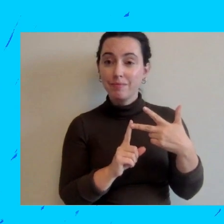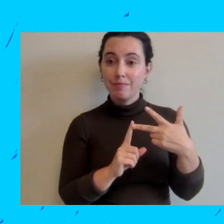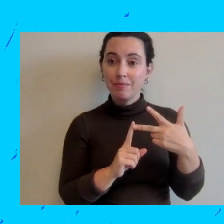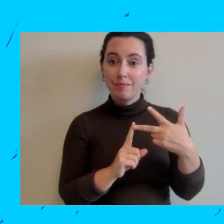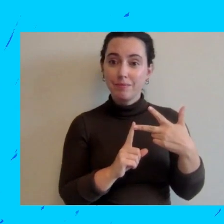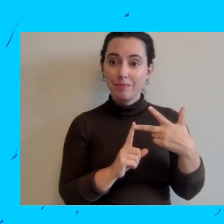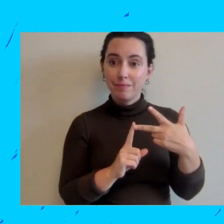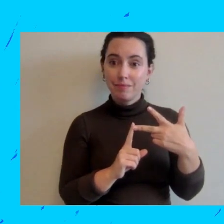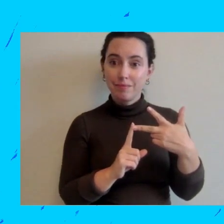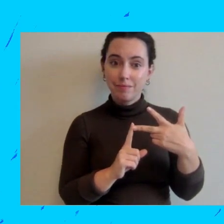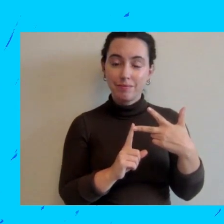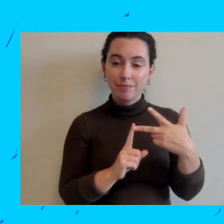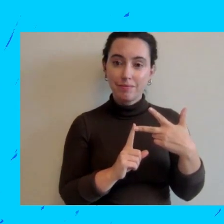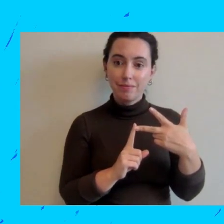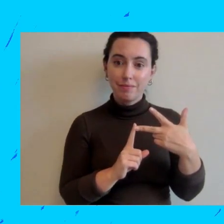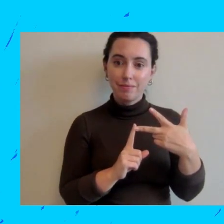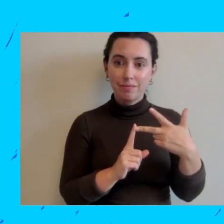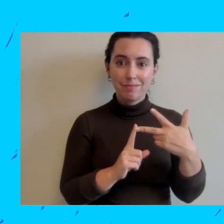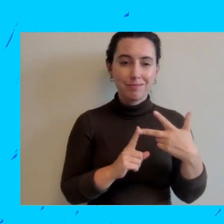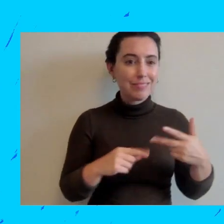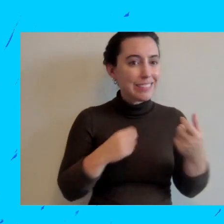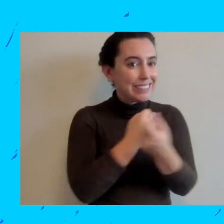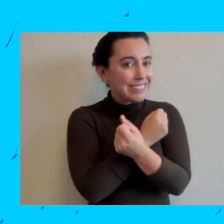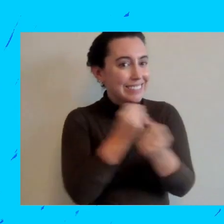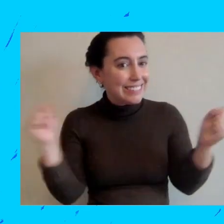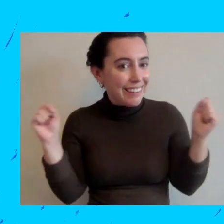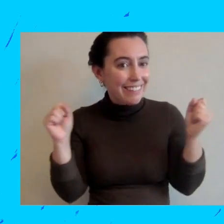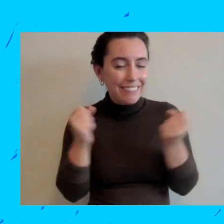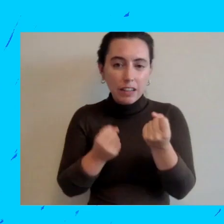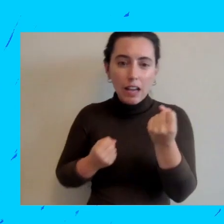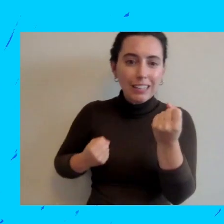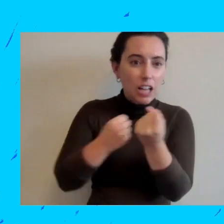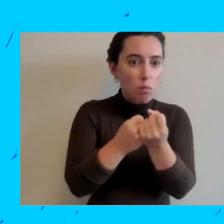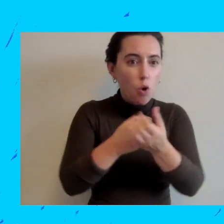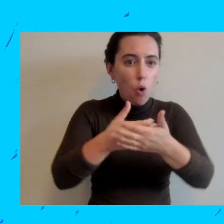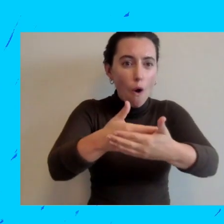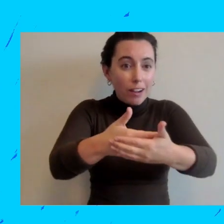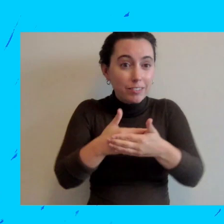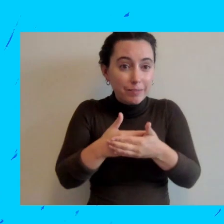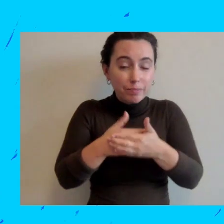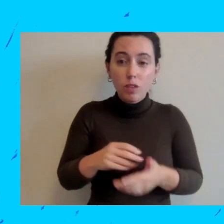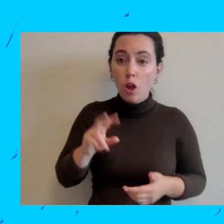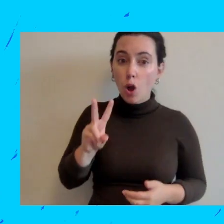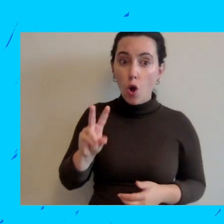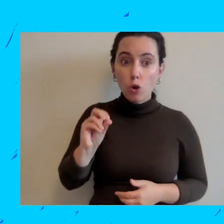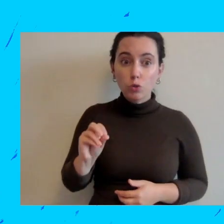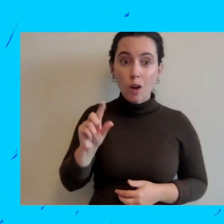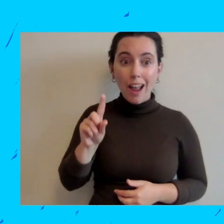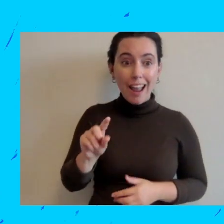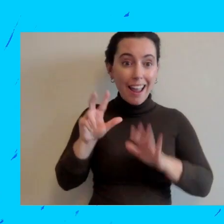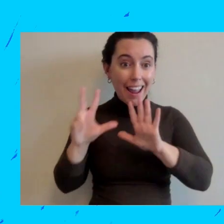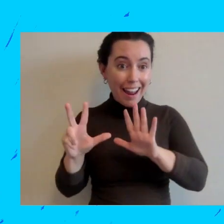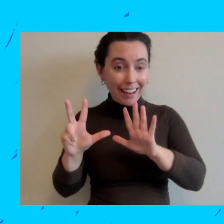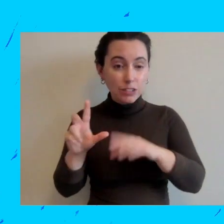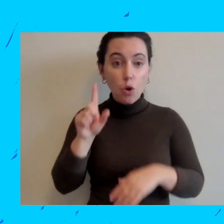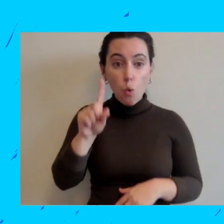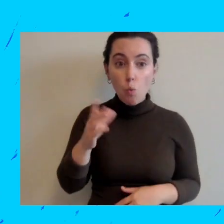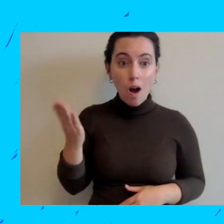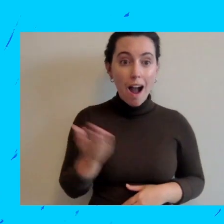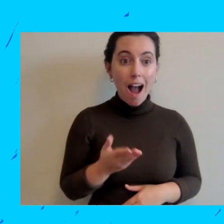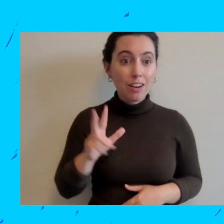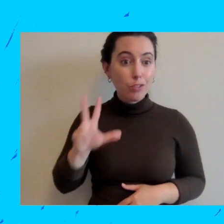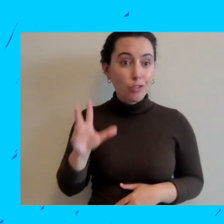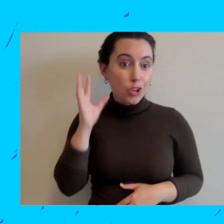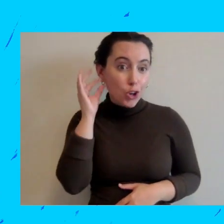Number three, safety and support. In 2018, one in every three girls between the ages